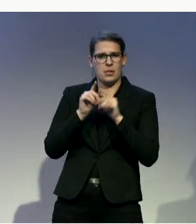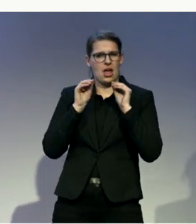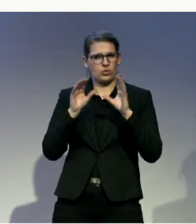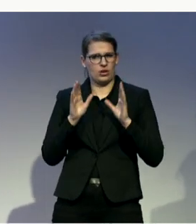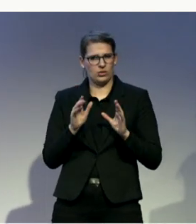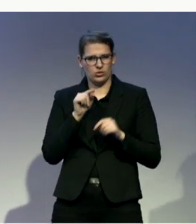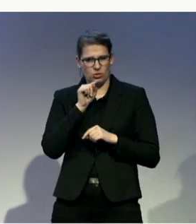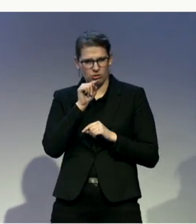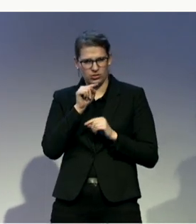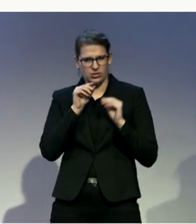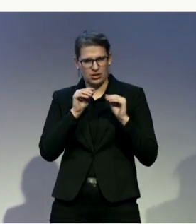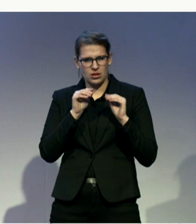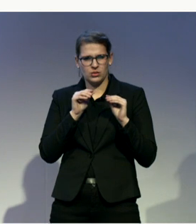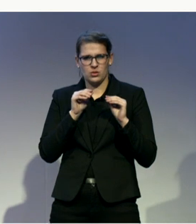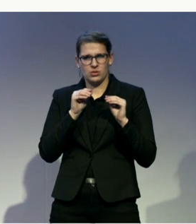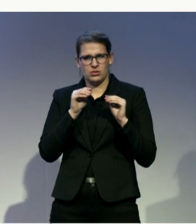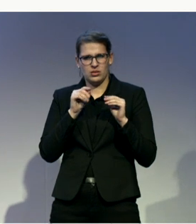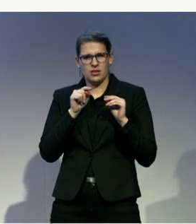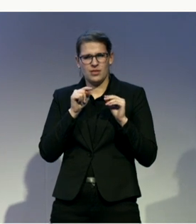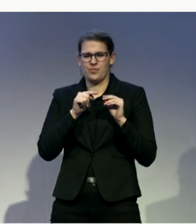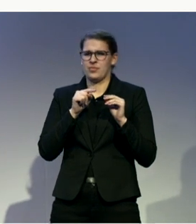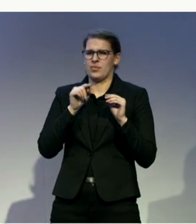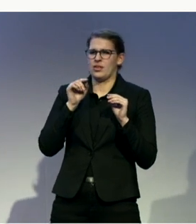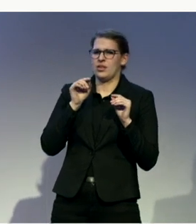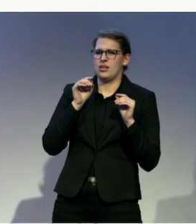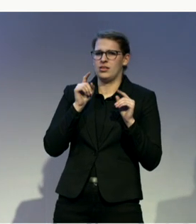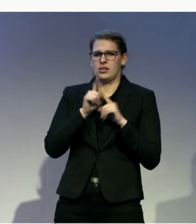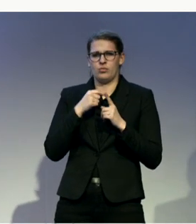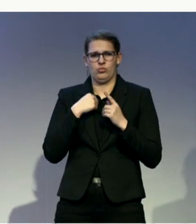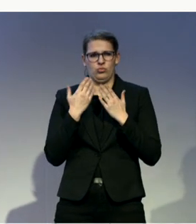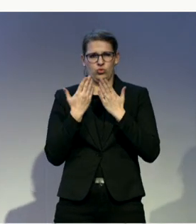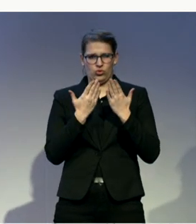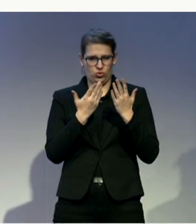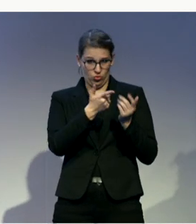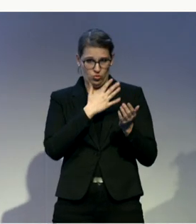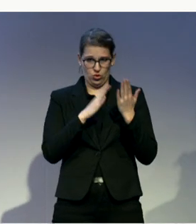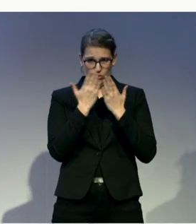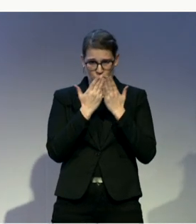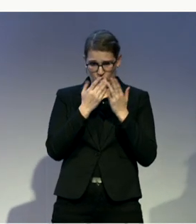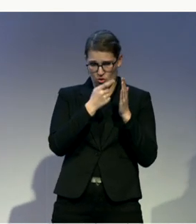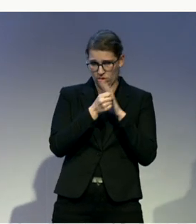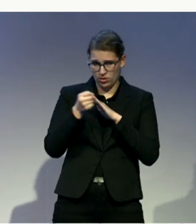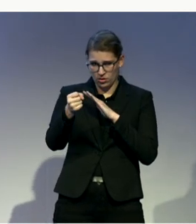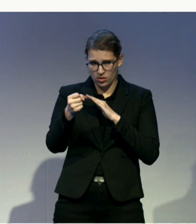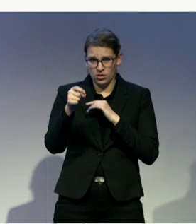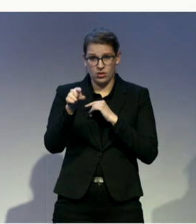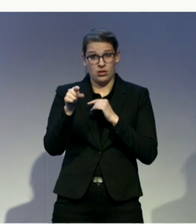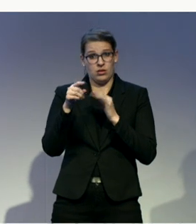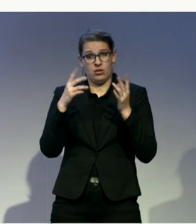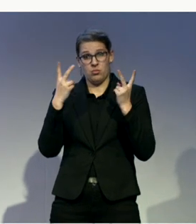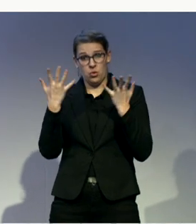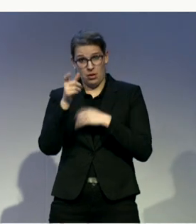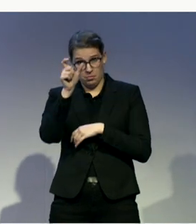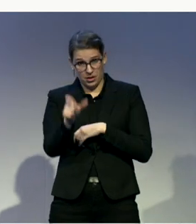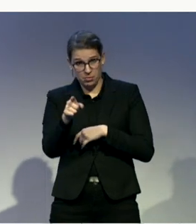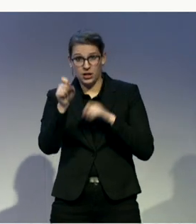get education at the school to also choose to go to a different school, or in the different way, if it is possible for students